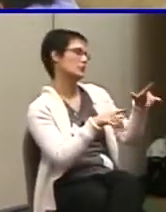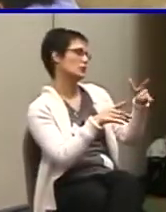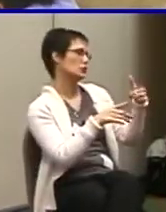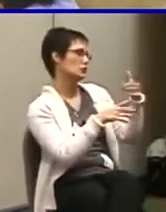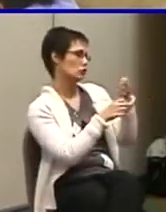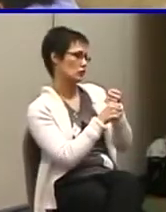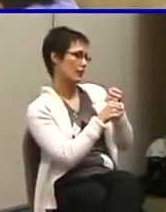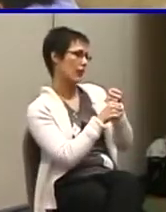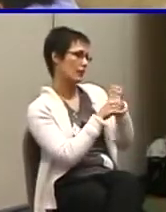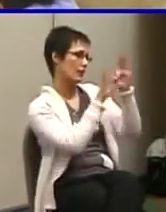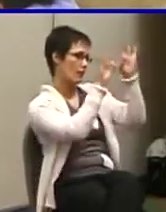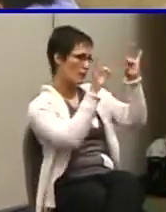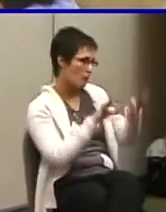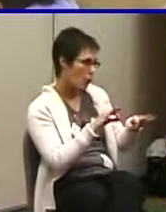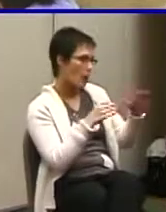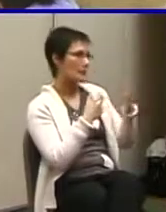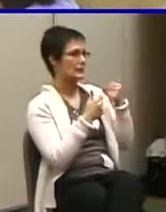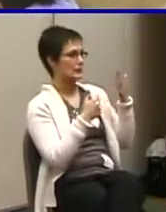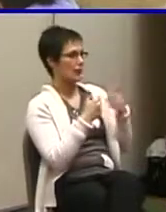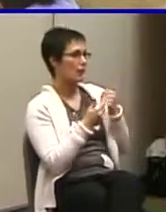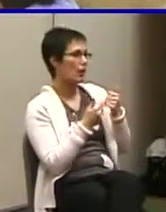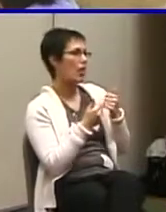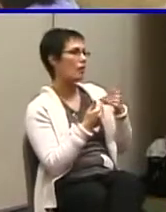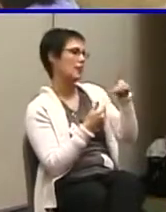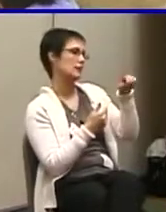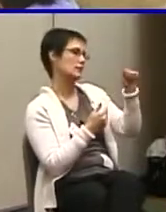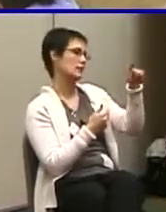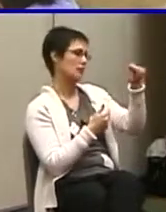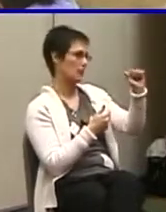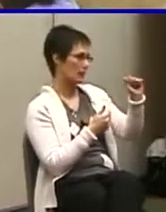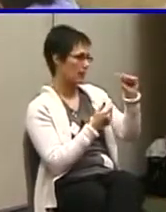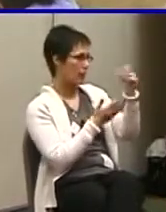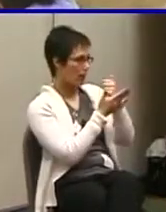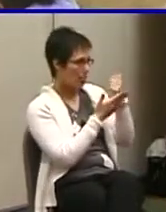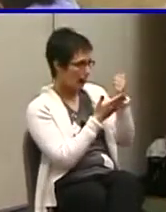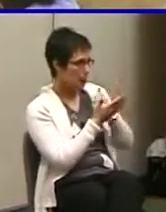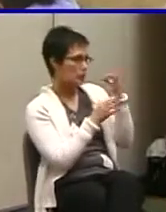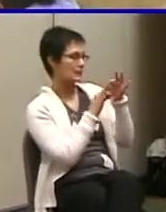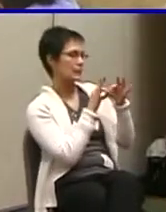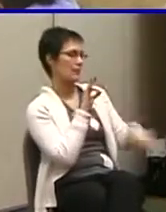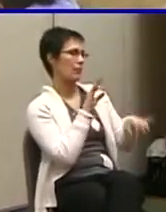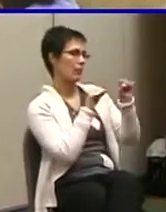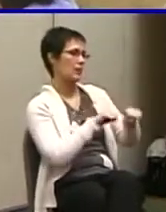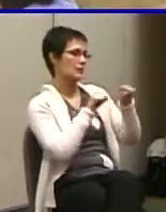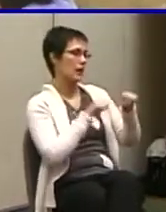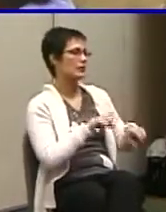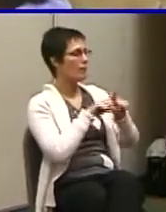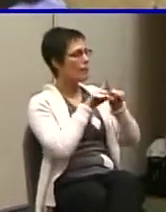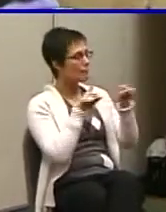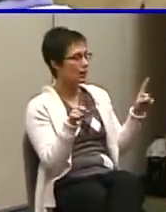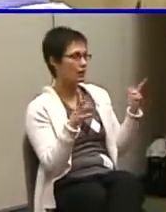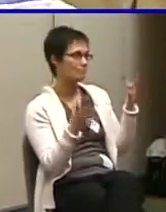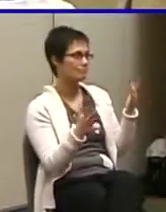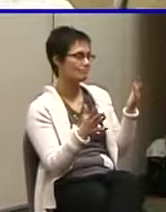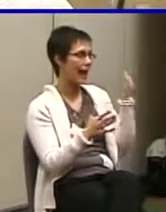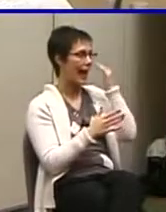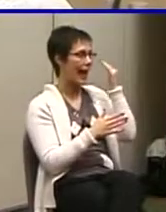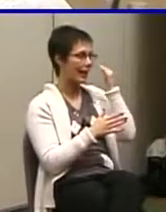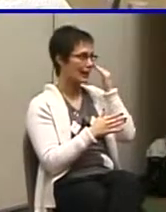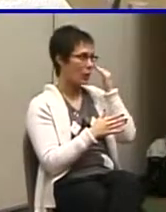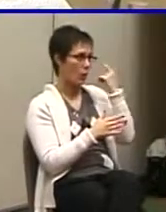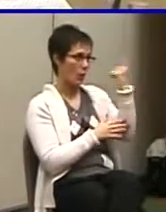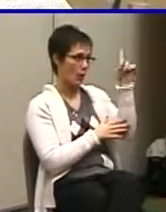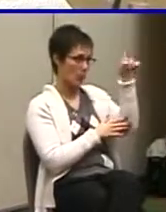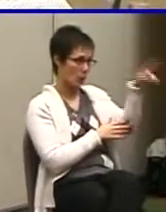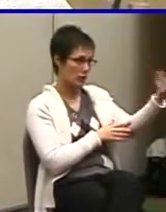possible, user-friendly, data collection is, you know, as easy as possible. And I know one of the questions earlier was, you know, how do you get your teachers to buy it?